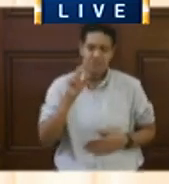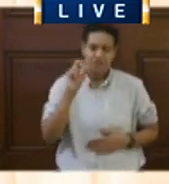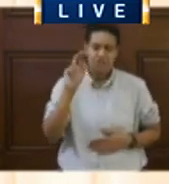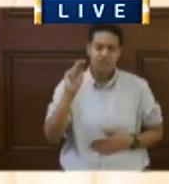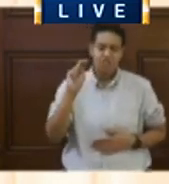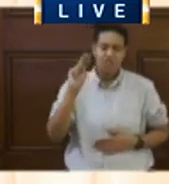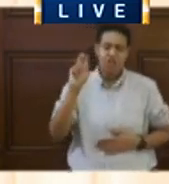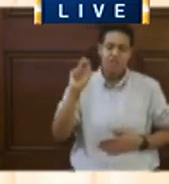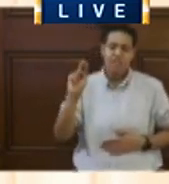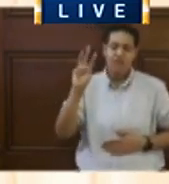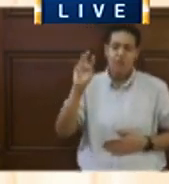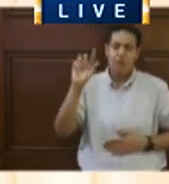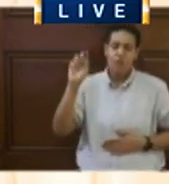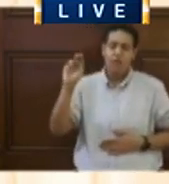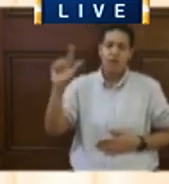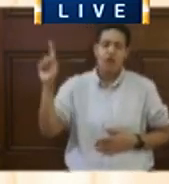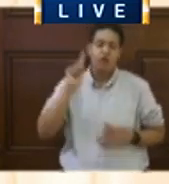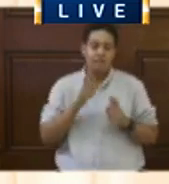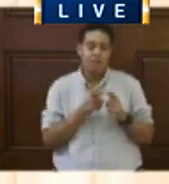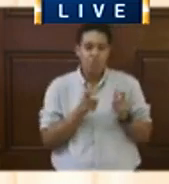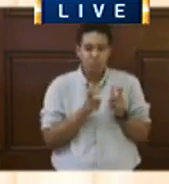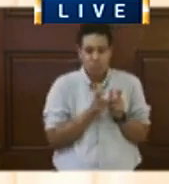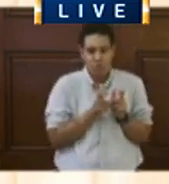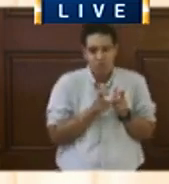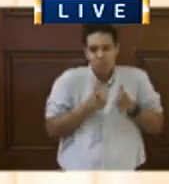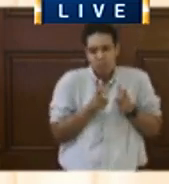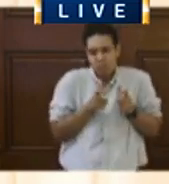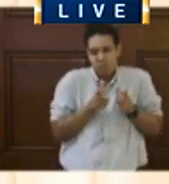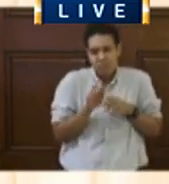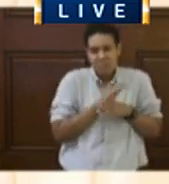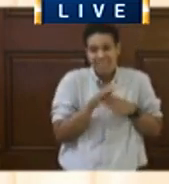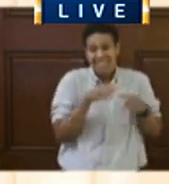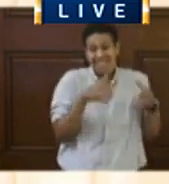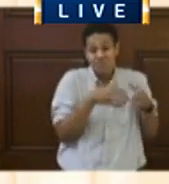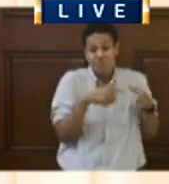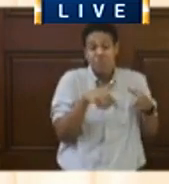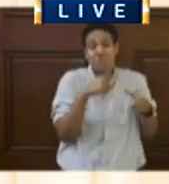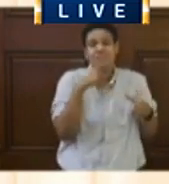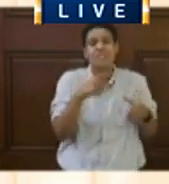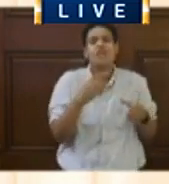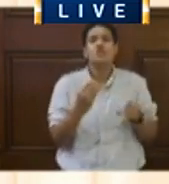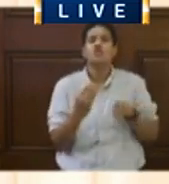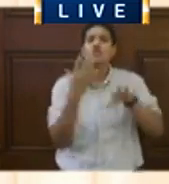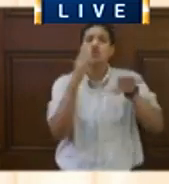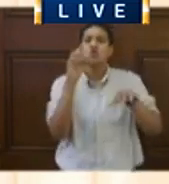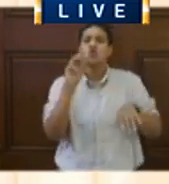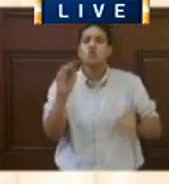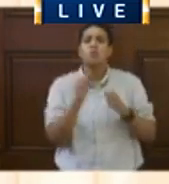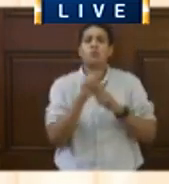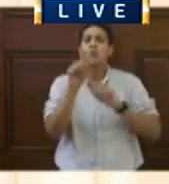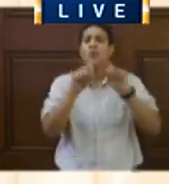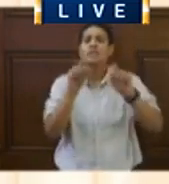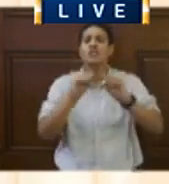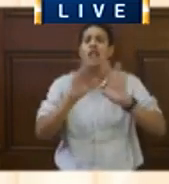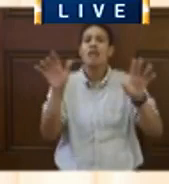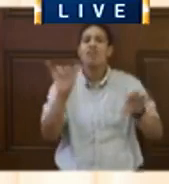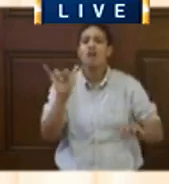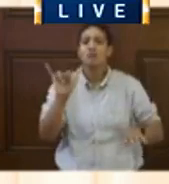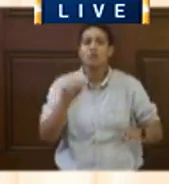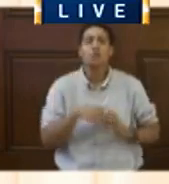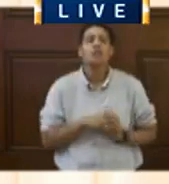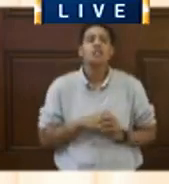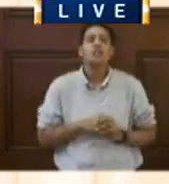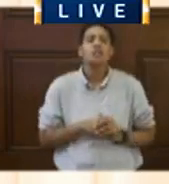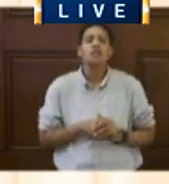the Small and Micro-Sized Business Alliance that's also on the Zoom call with some questions to clarify as well in terms of